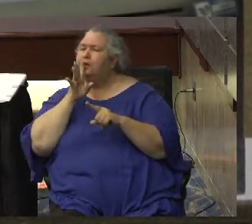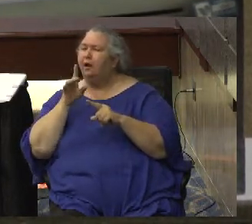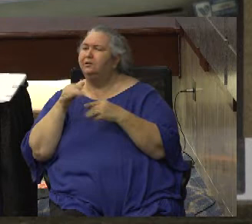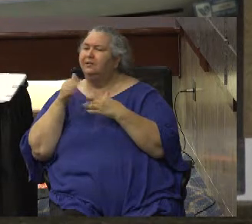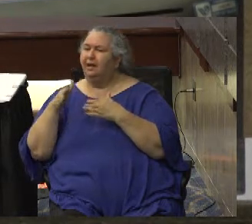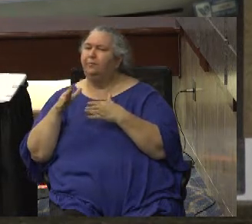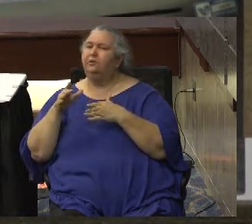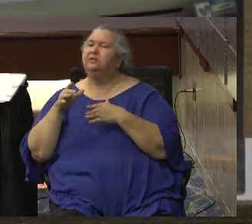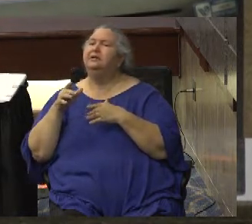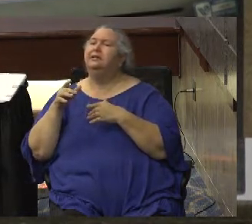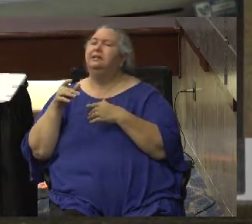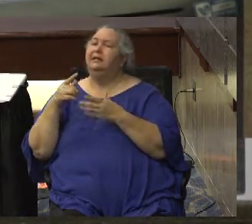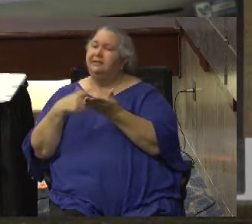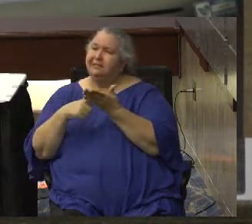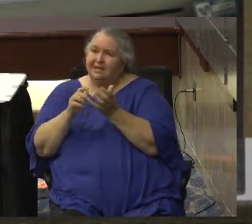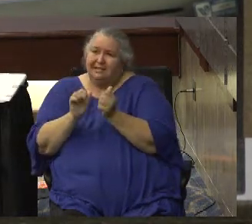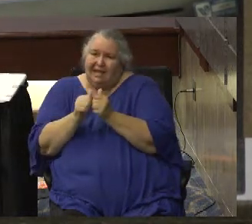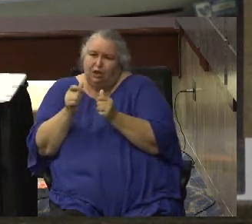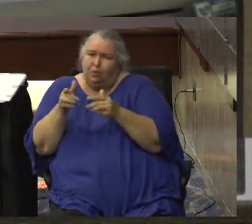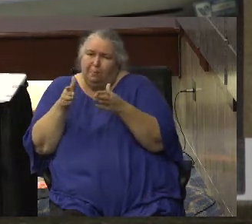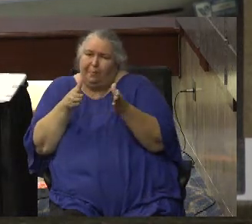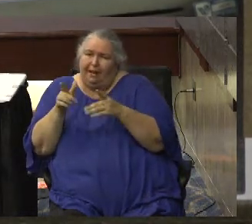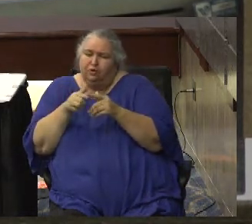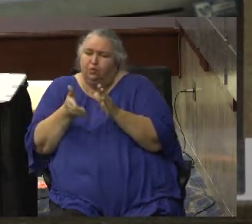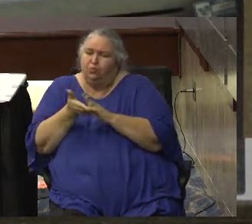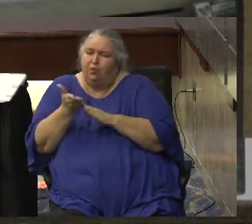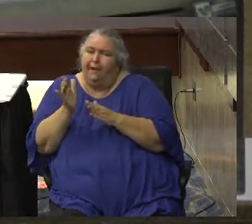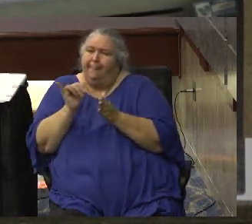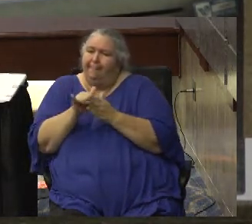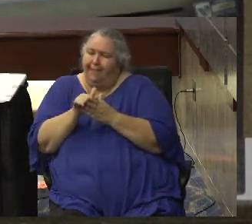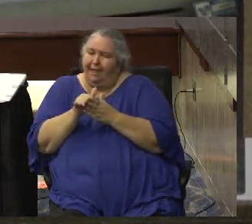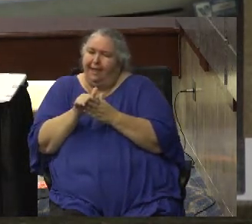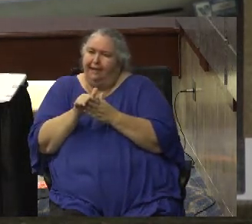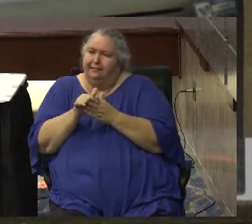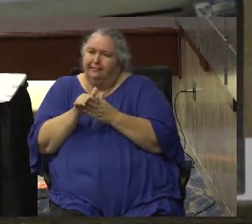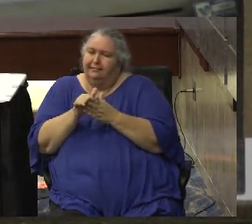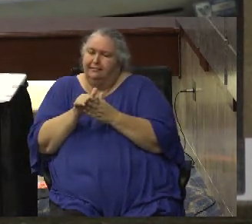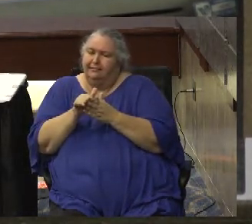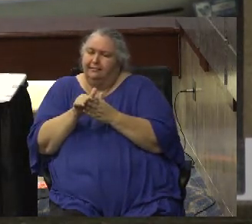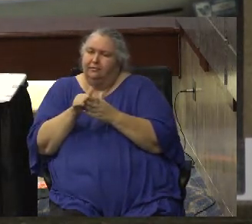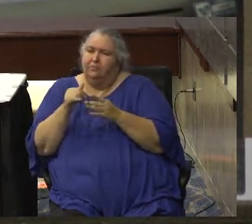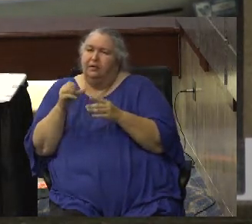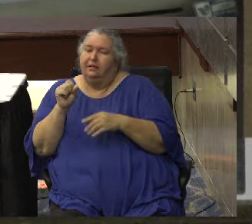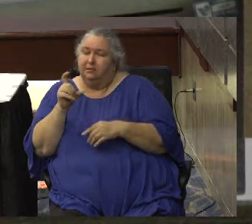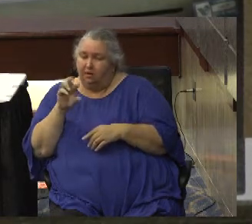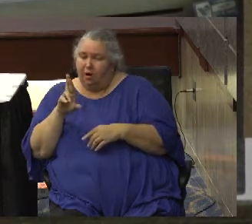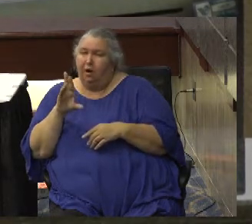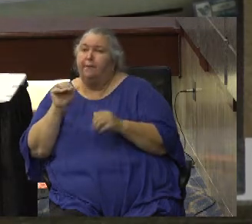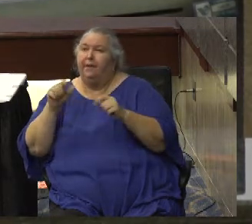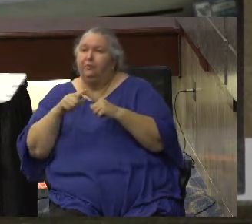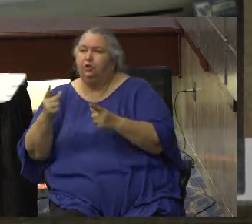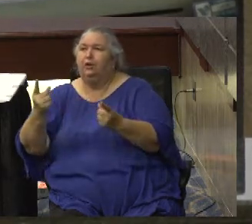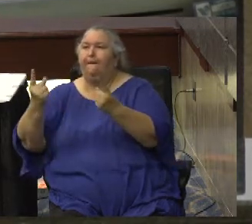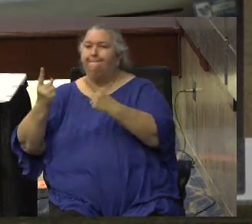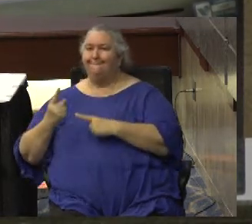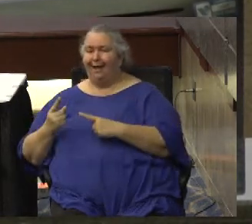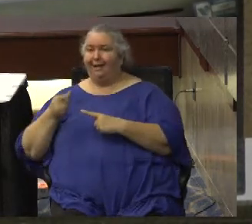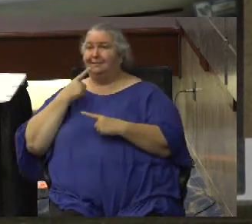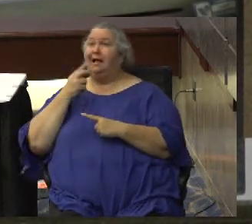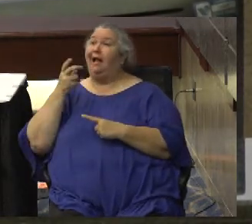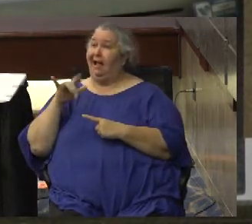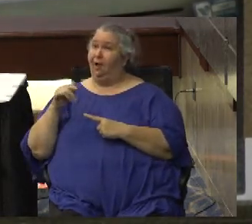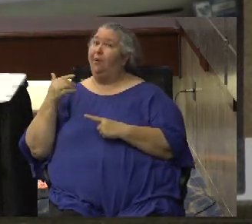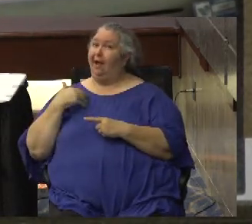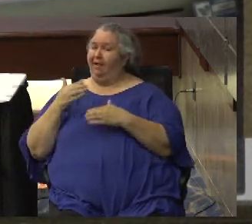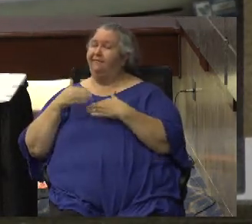to run those short-term rentals, and have been able to come back to council at some point down the road and say, hey, we've got